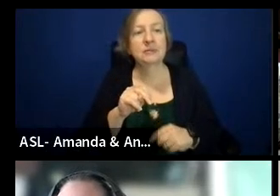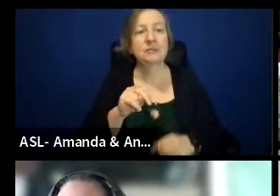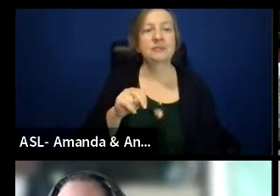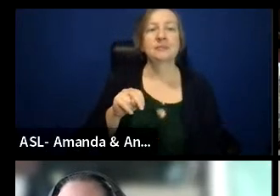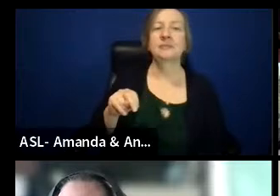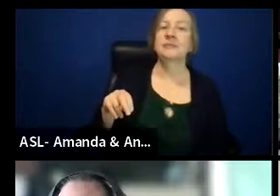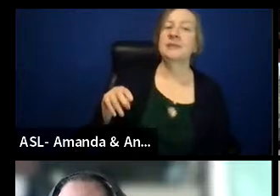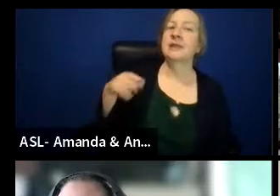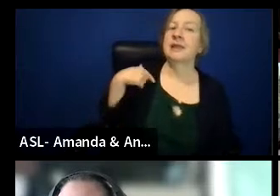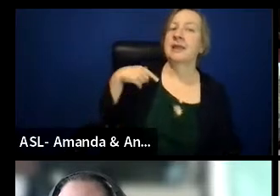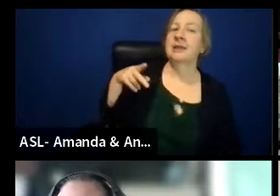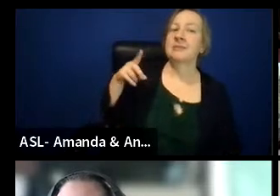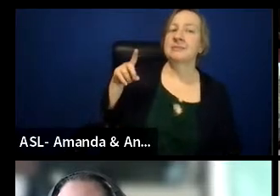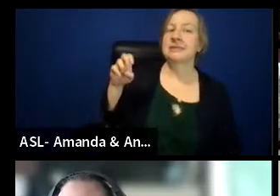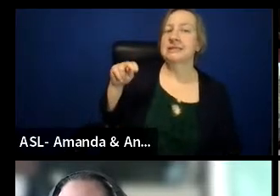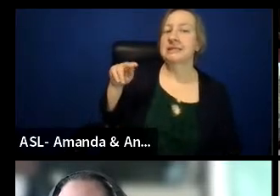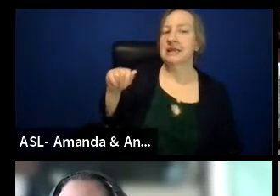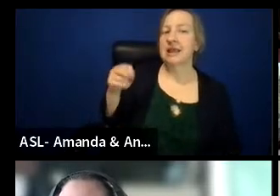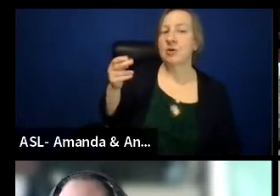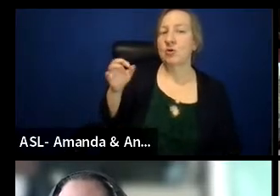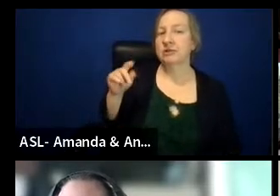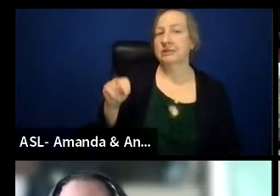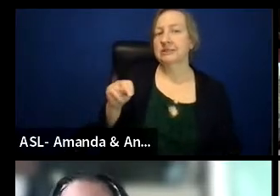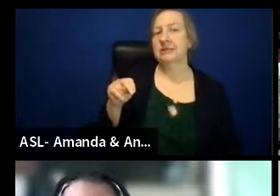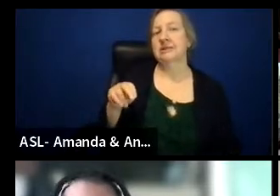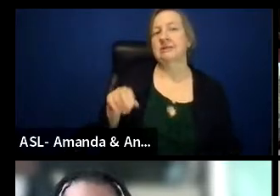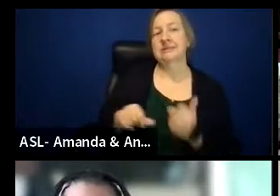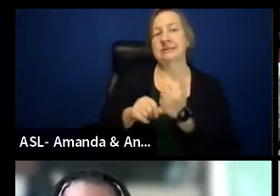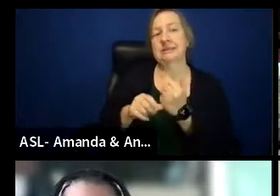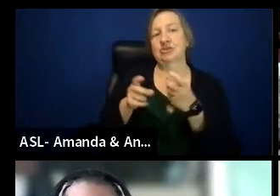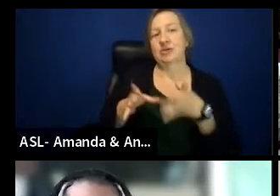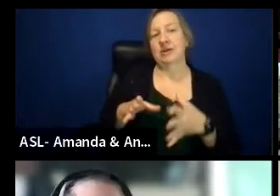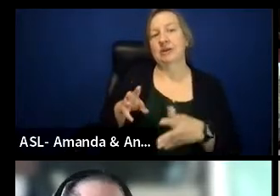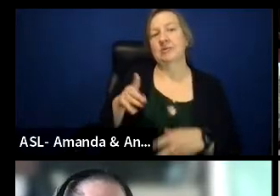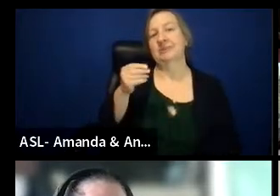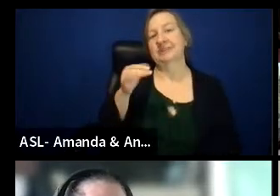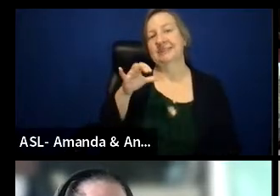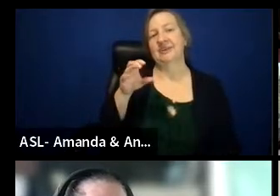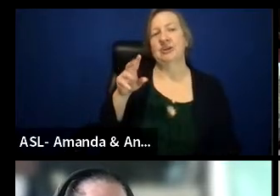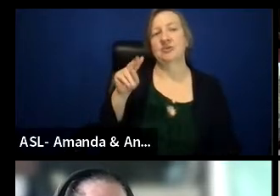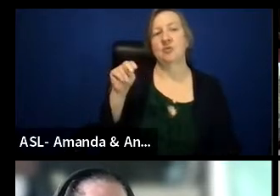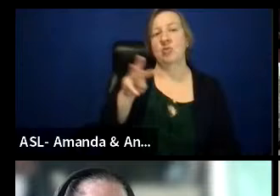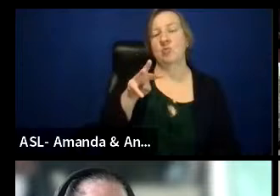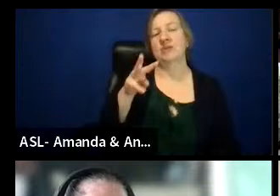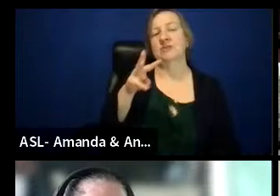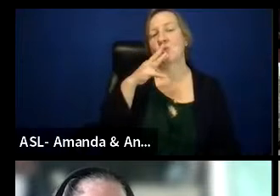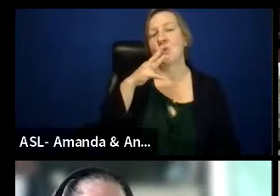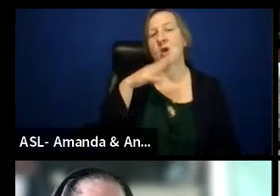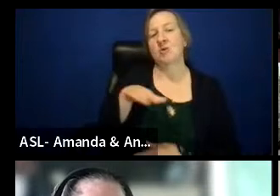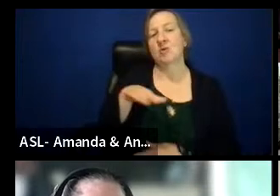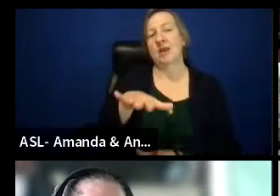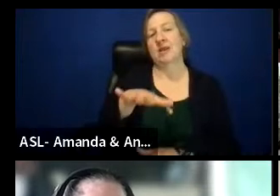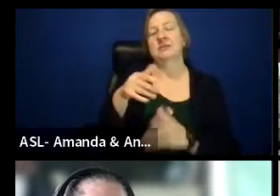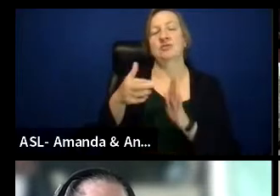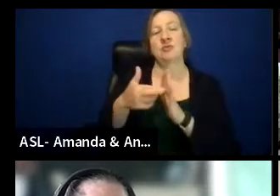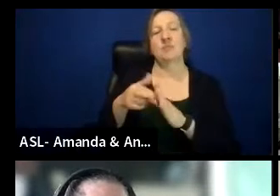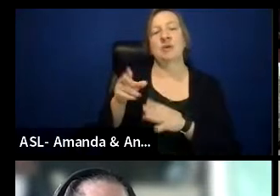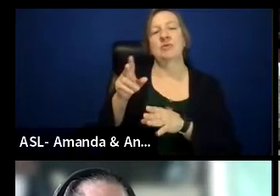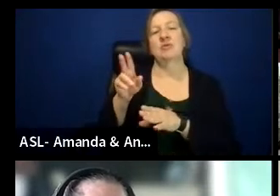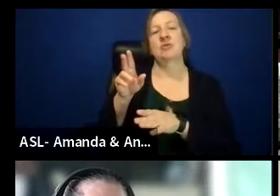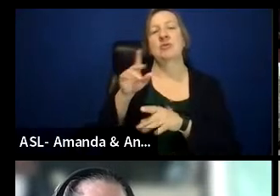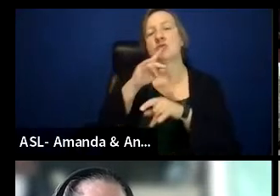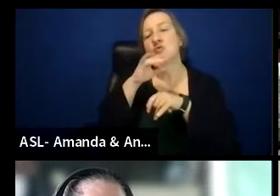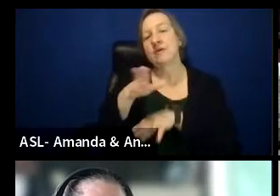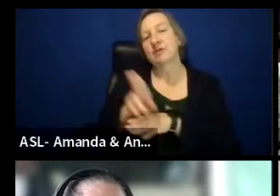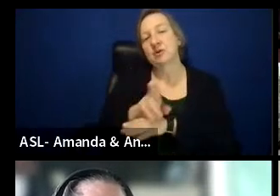Hi, I'm Dina Horton, the Deputy Director of Pacific Northwest Waterways Association, representing the river users and multimodal freight